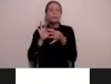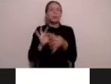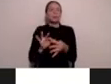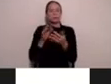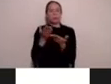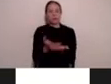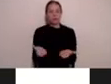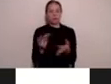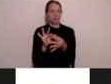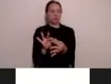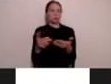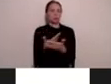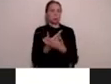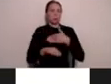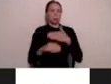newborn screening during this time.